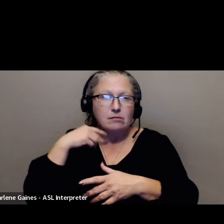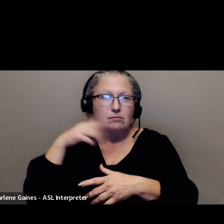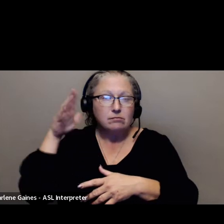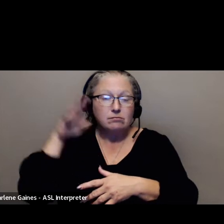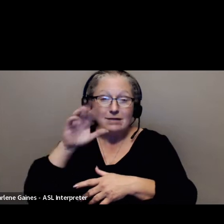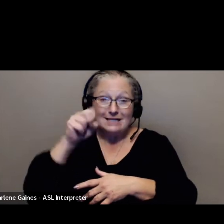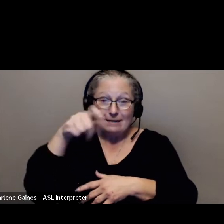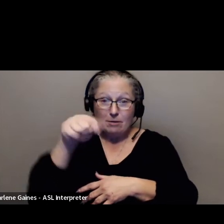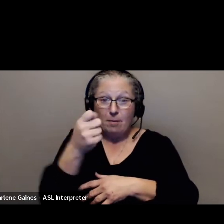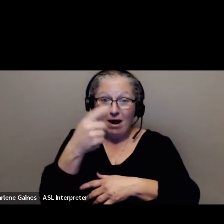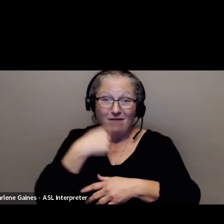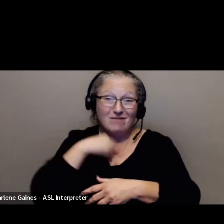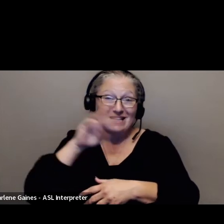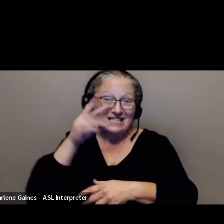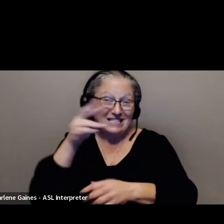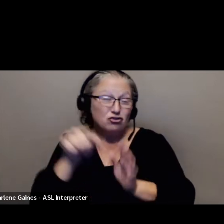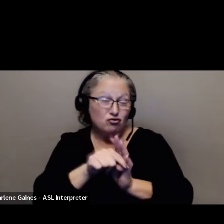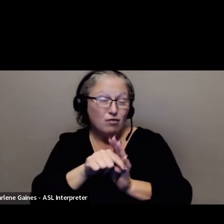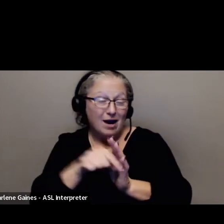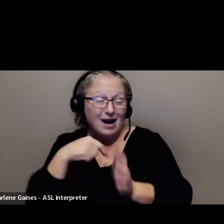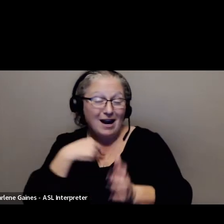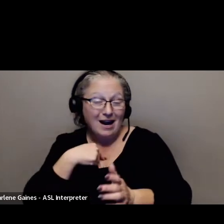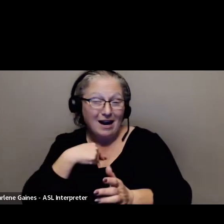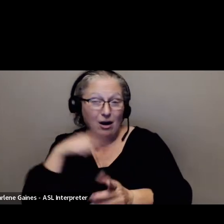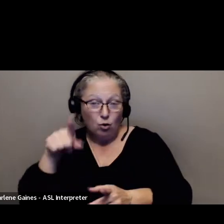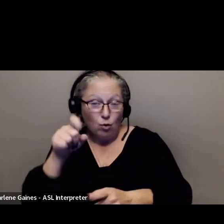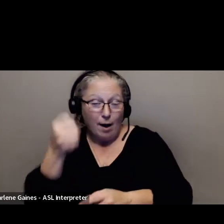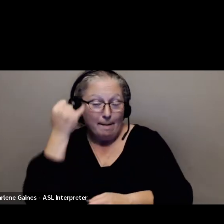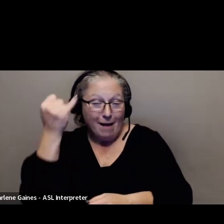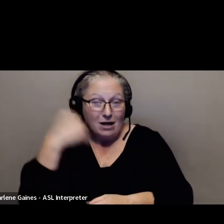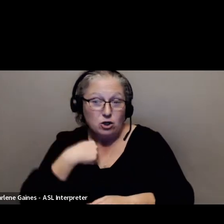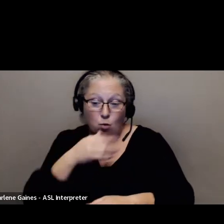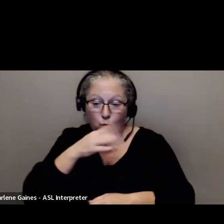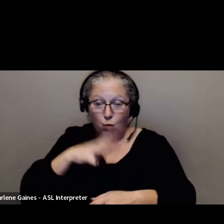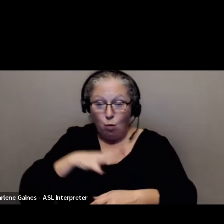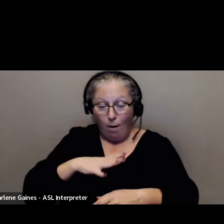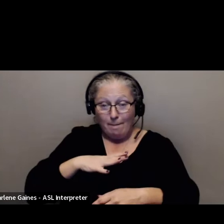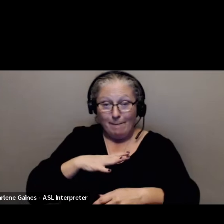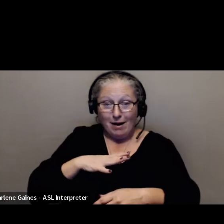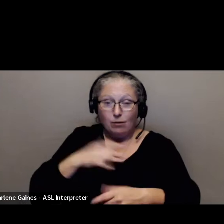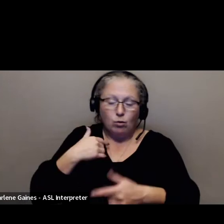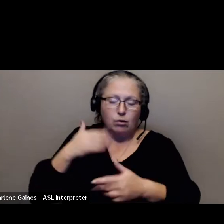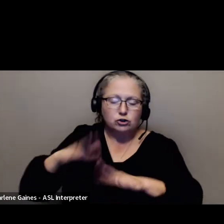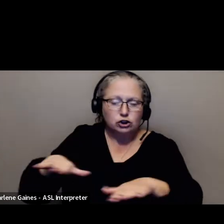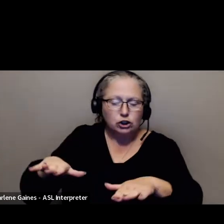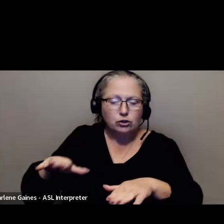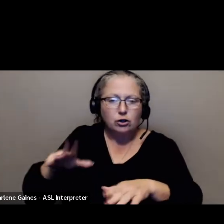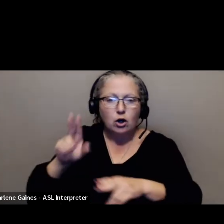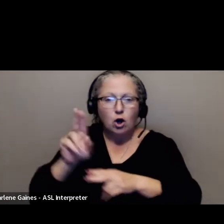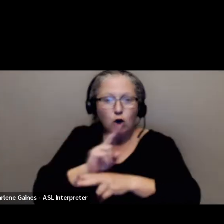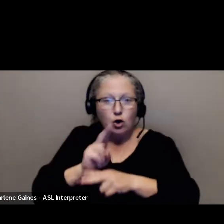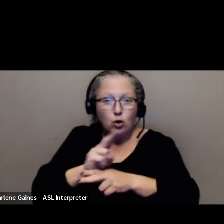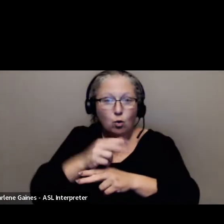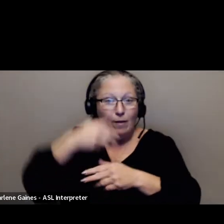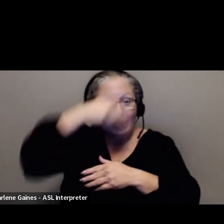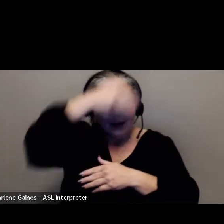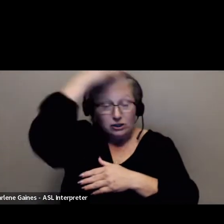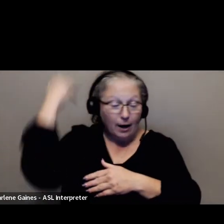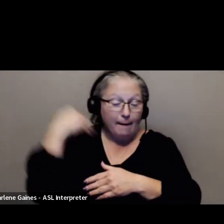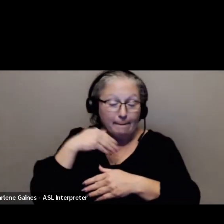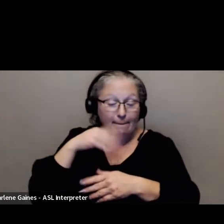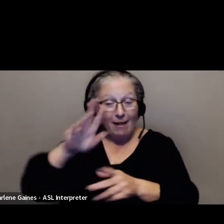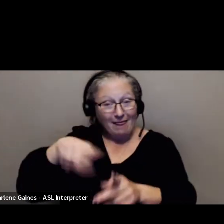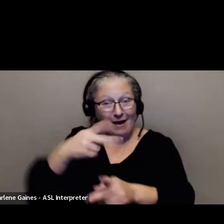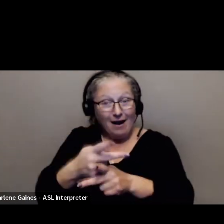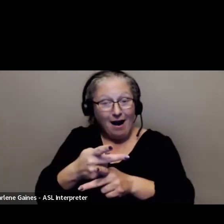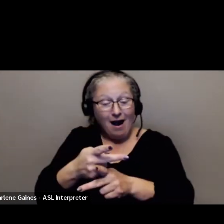September 11 hit. And you can imagine as a woman or as a child who would wear the hijab, the type